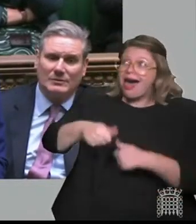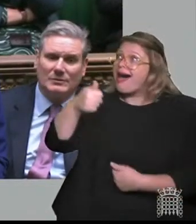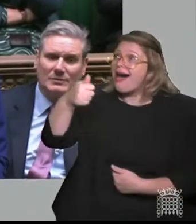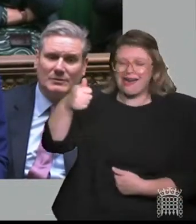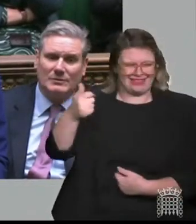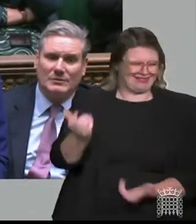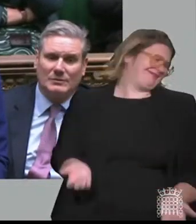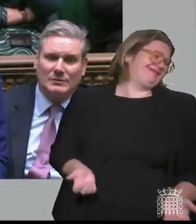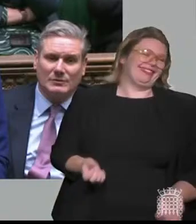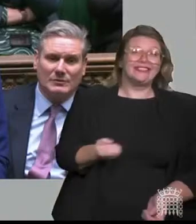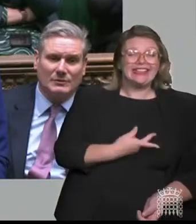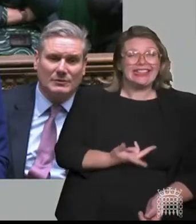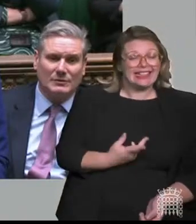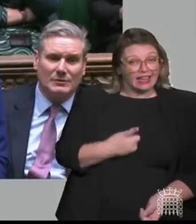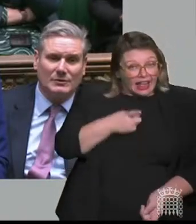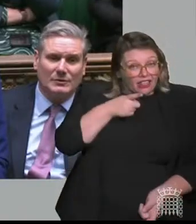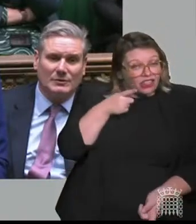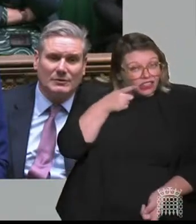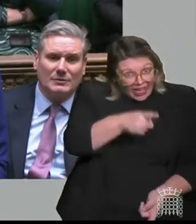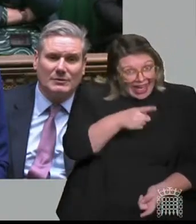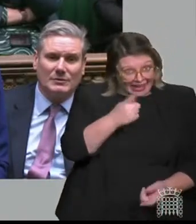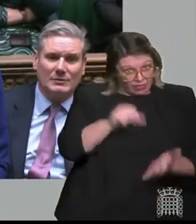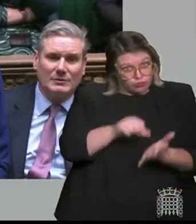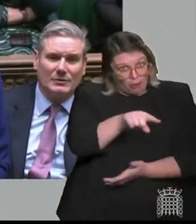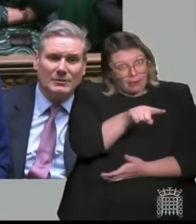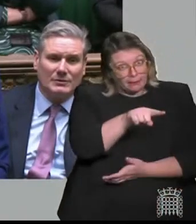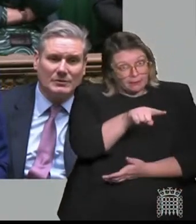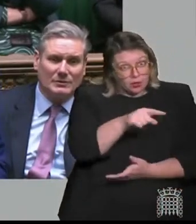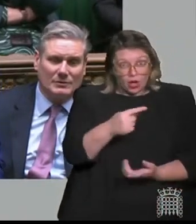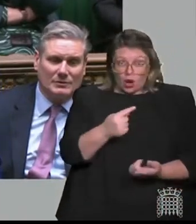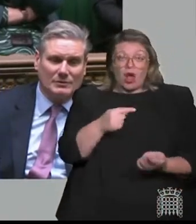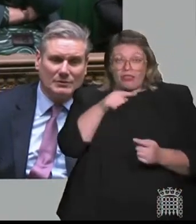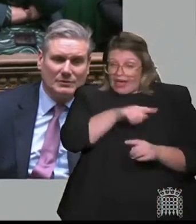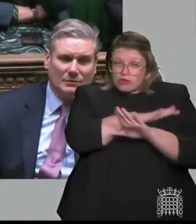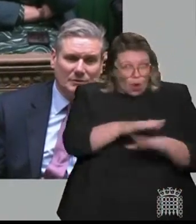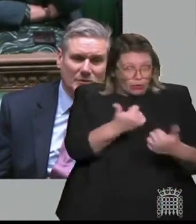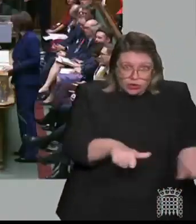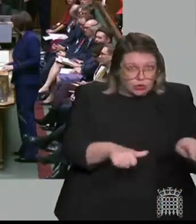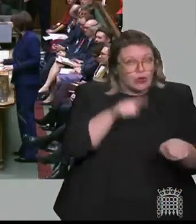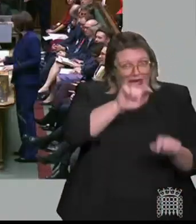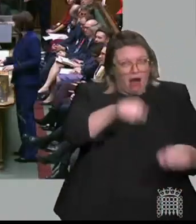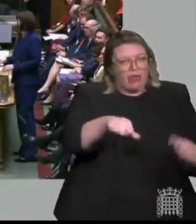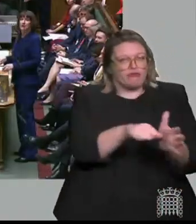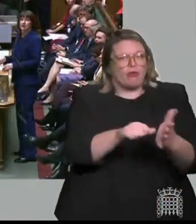around, when it is them that is the problem and not the solution.